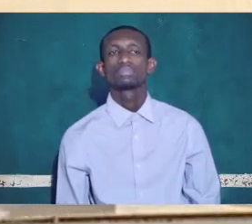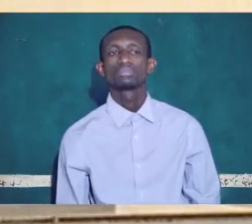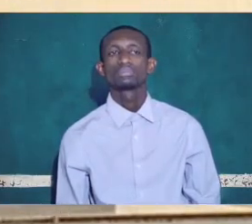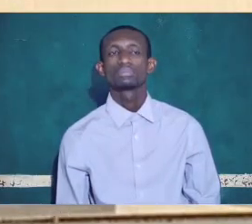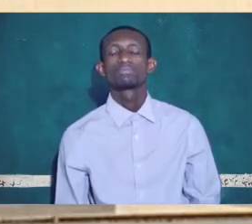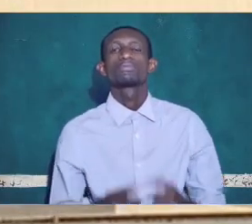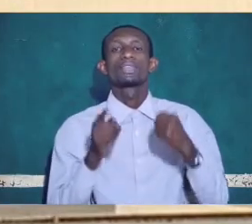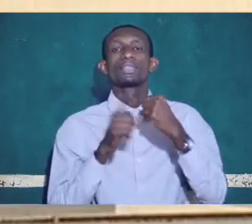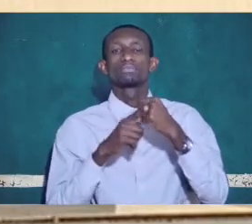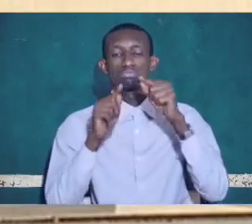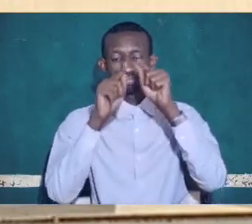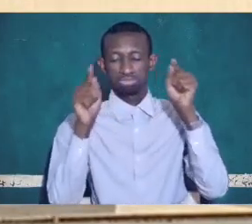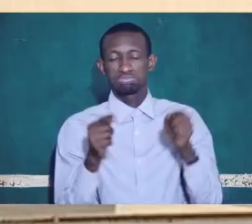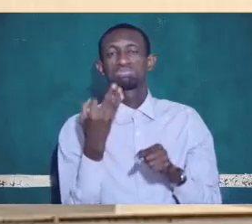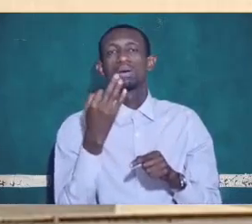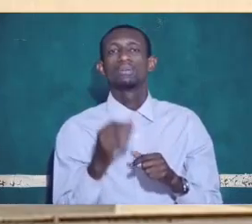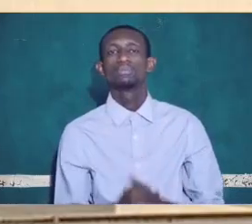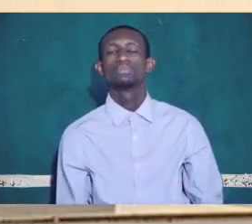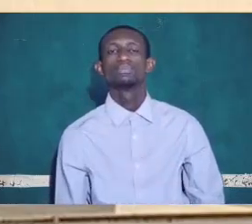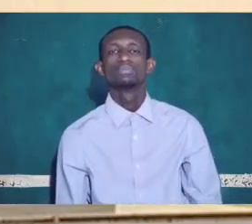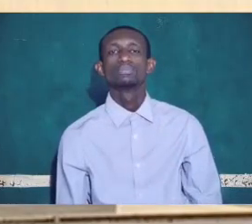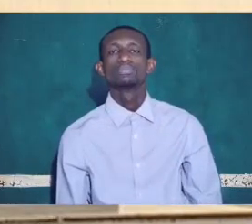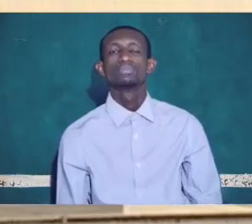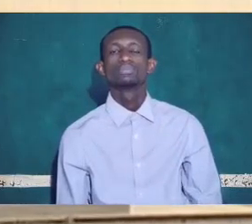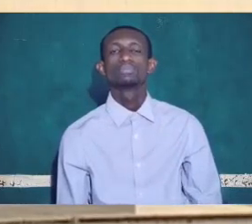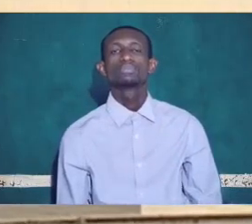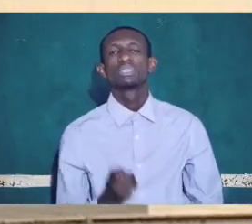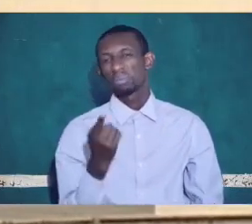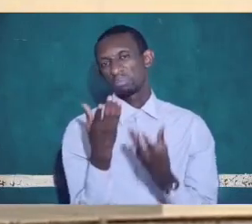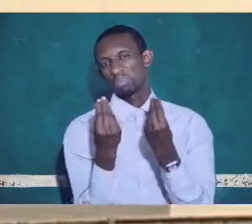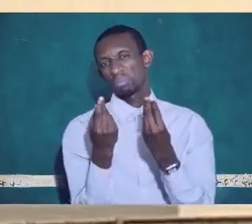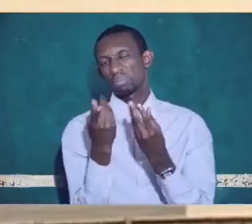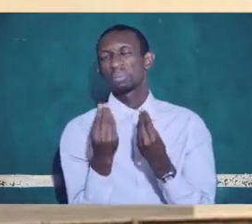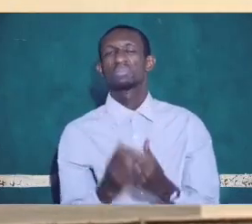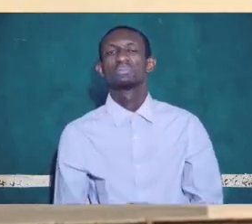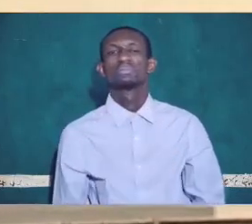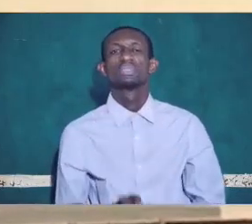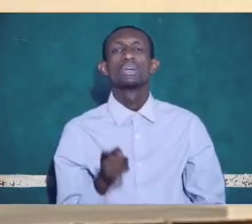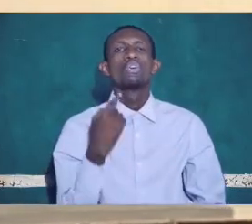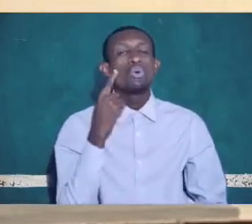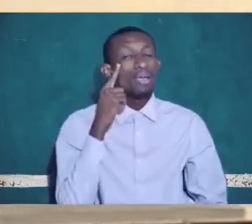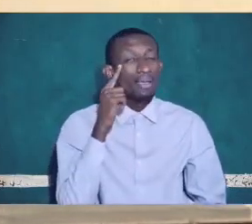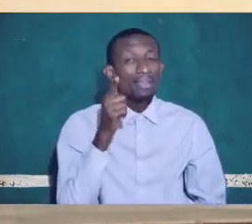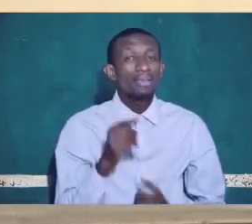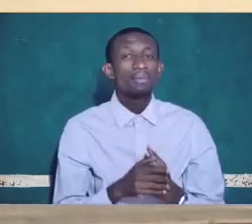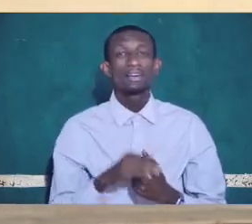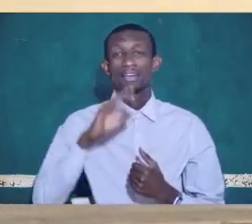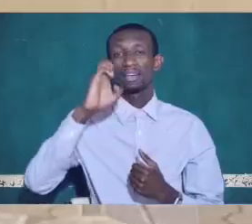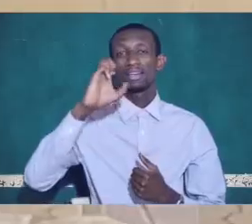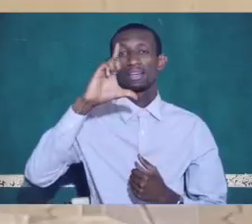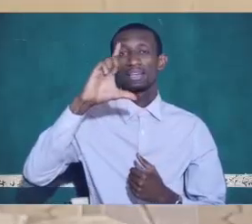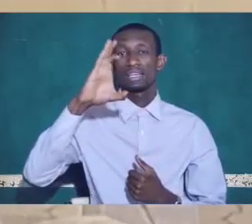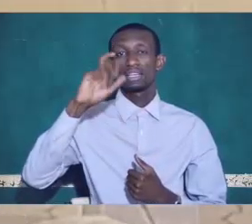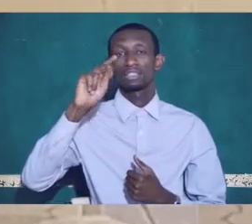6 electrons in the third energy level. So it is something very simple. Just consider the electrons which are